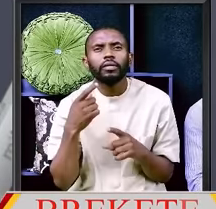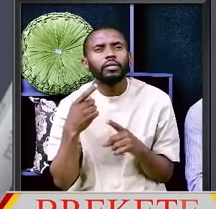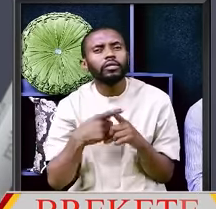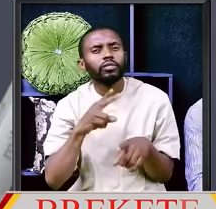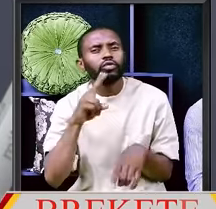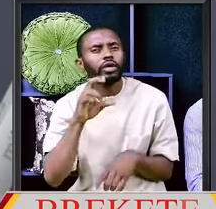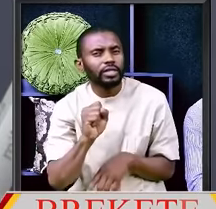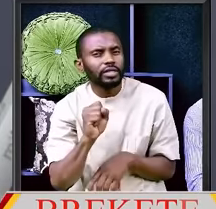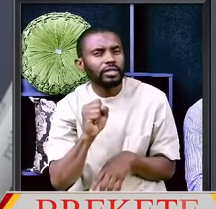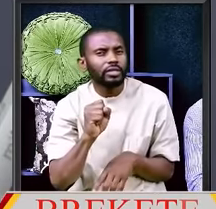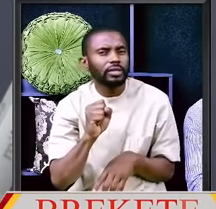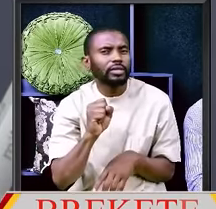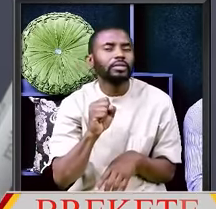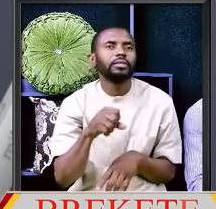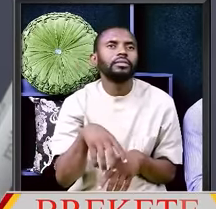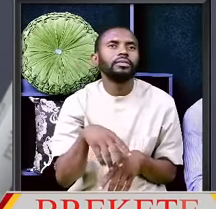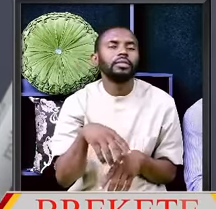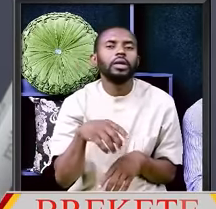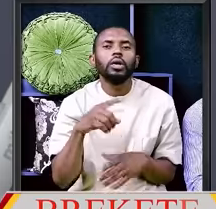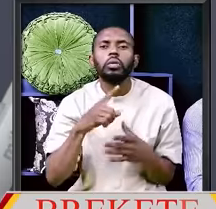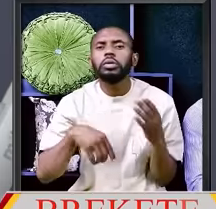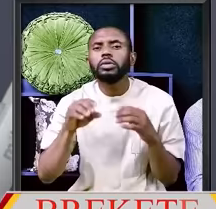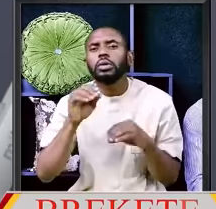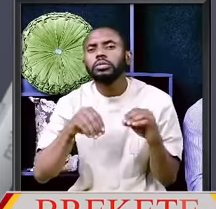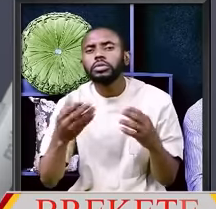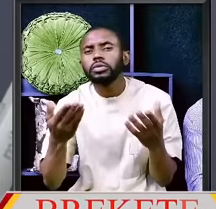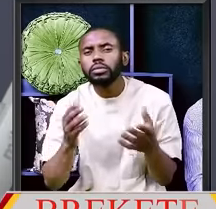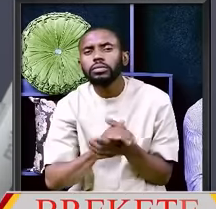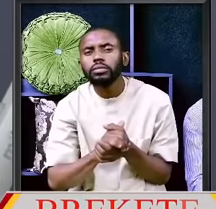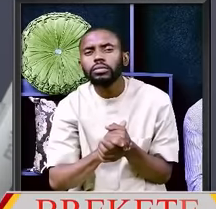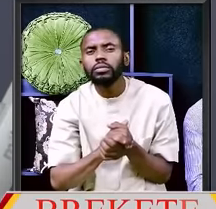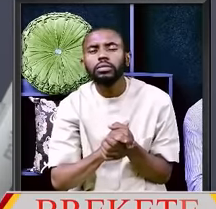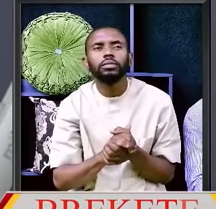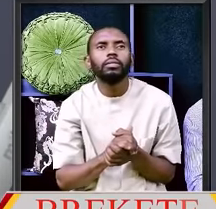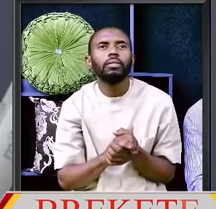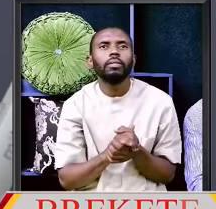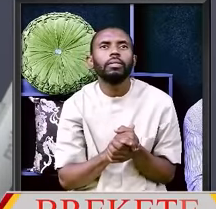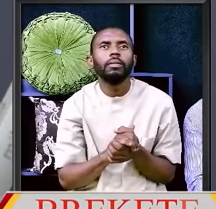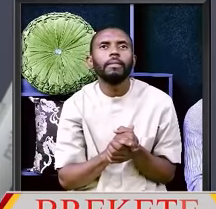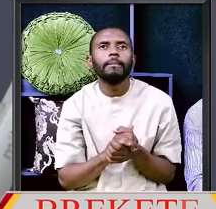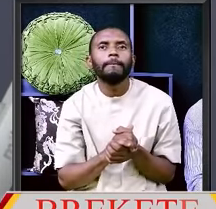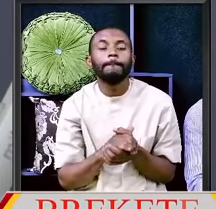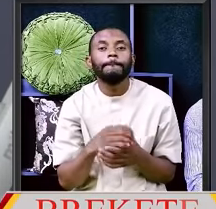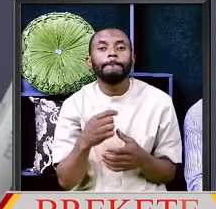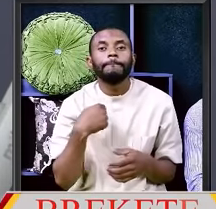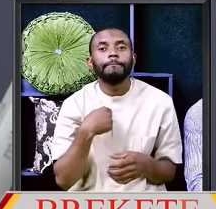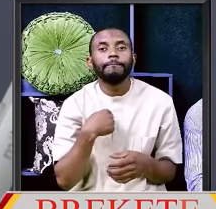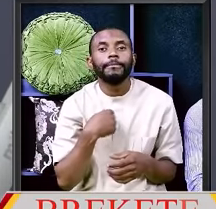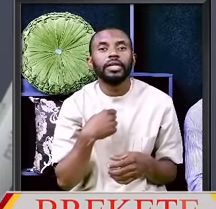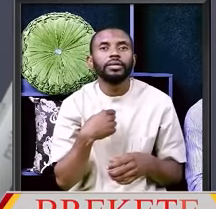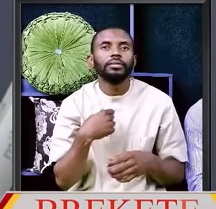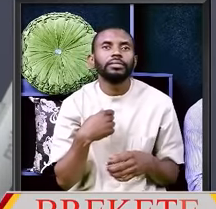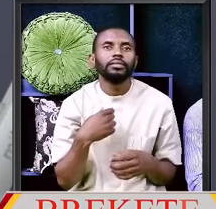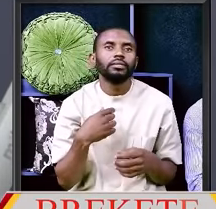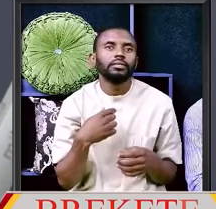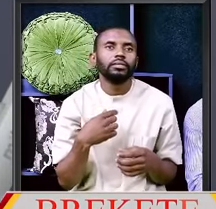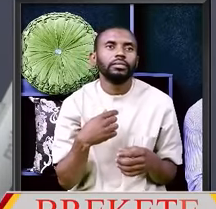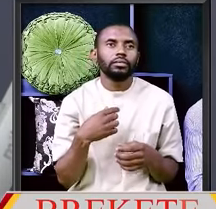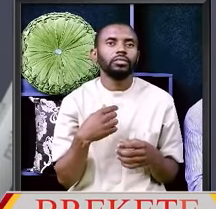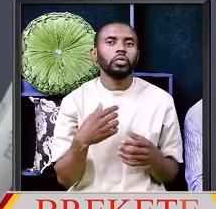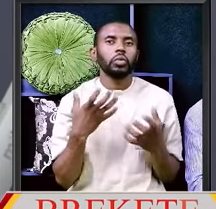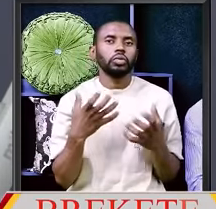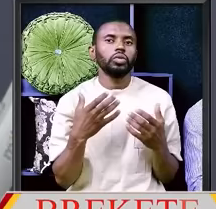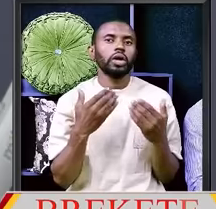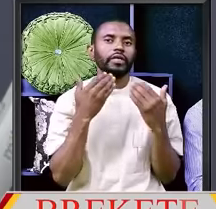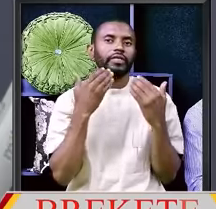From US, Indianapolis. Okay. Waiting your contributor. Yeah, I wanted to greet you to